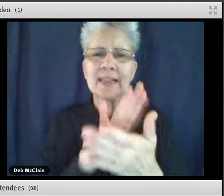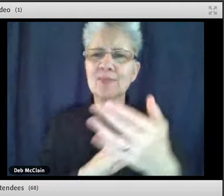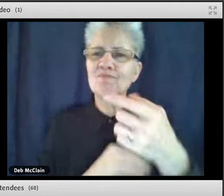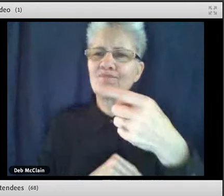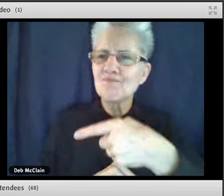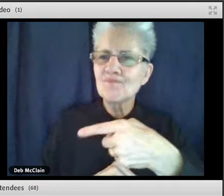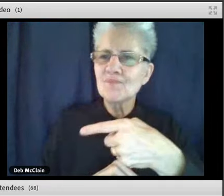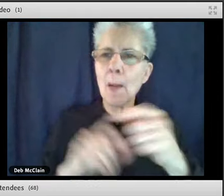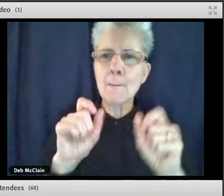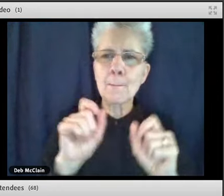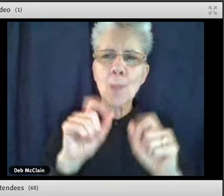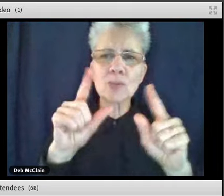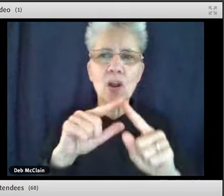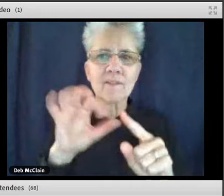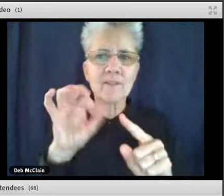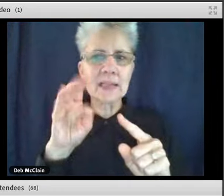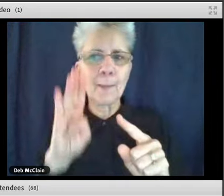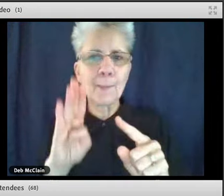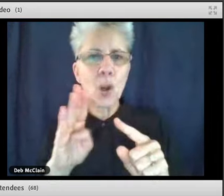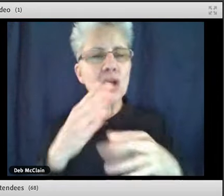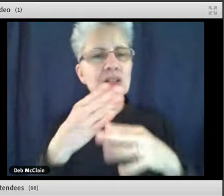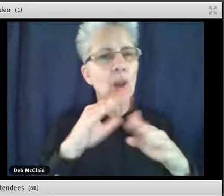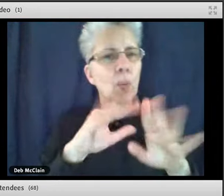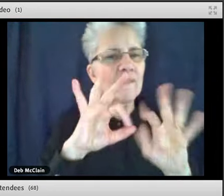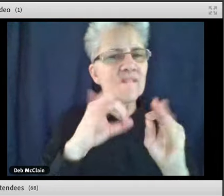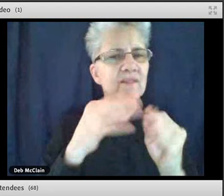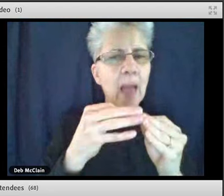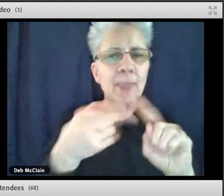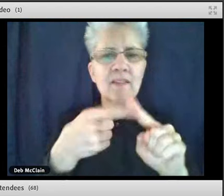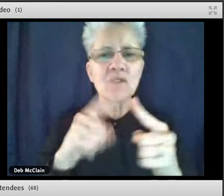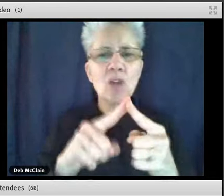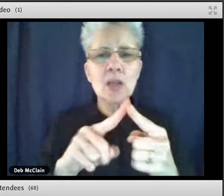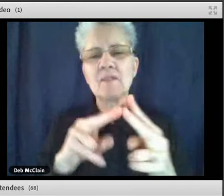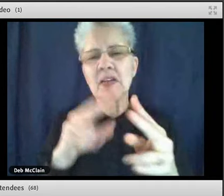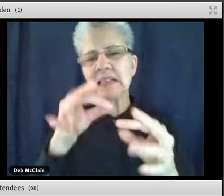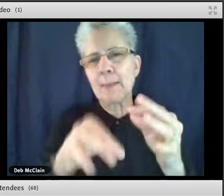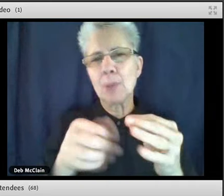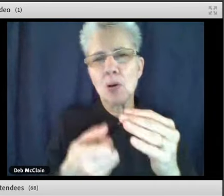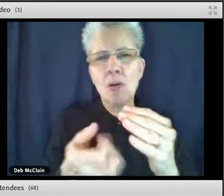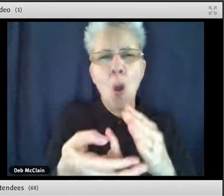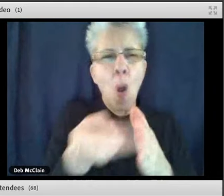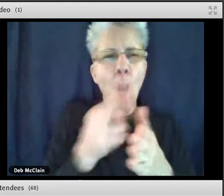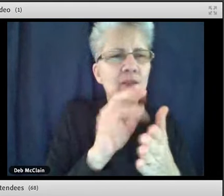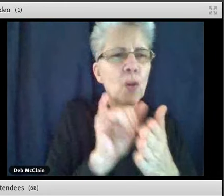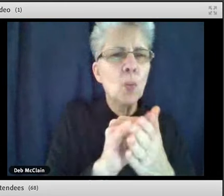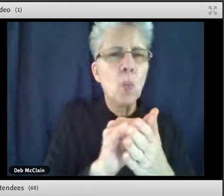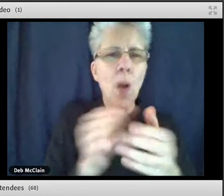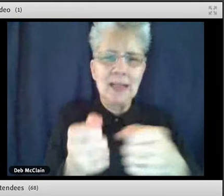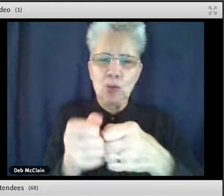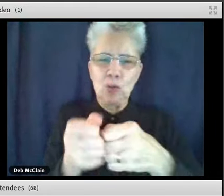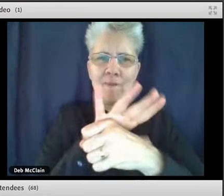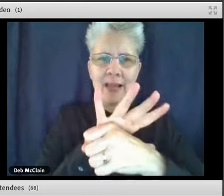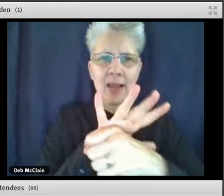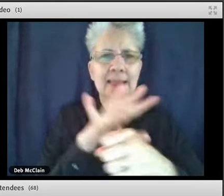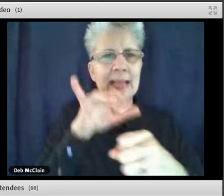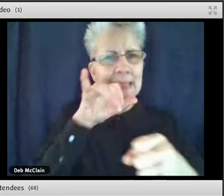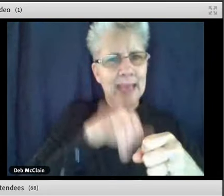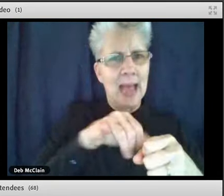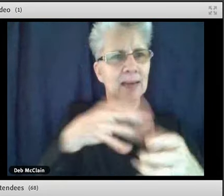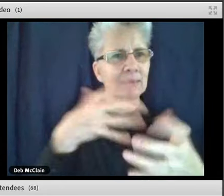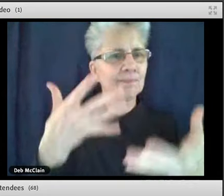can share it with your family and friends, but it's just a very simple overview of what COVID-19 is. And actually, the coronavirus